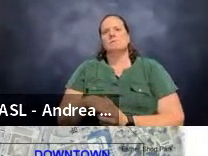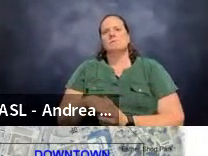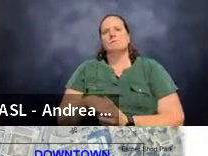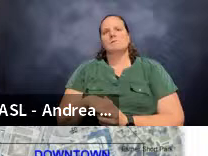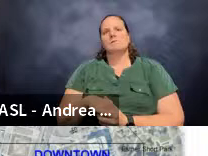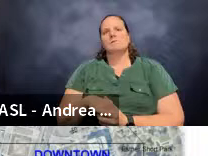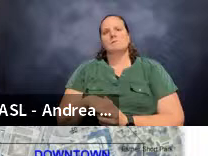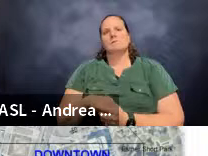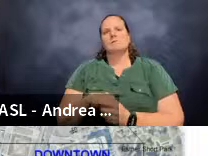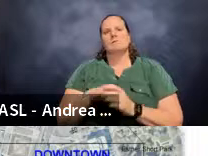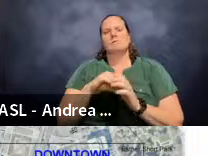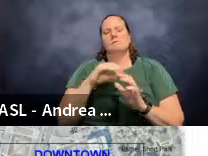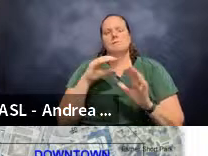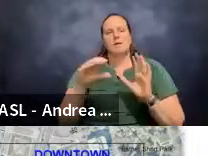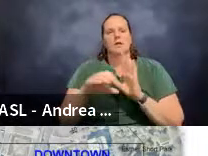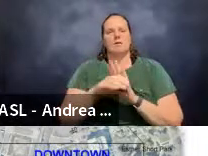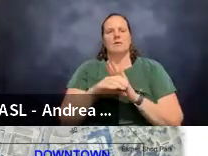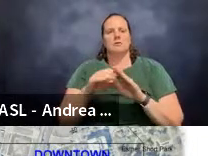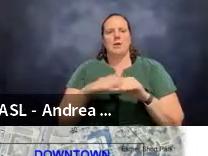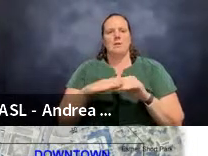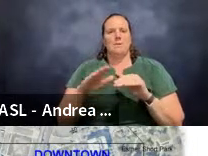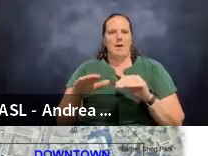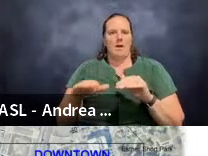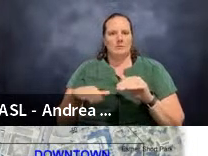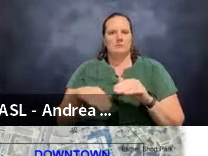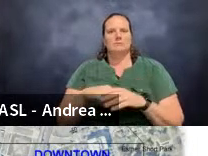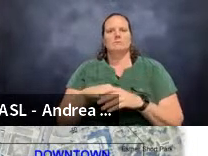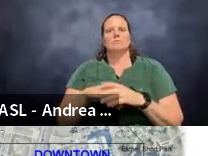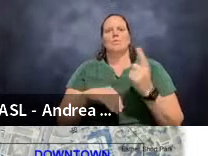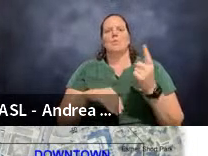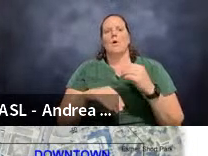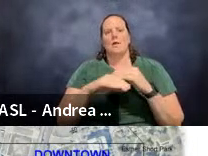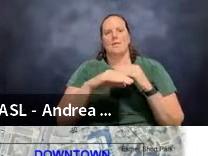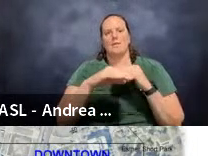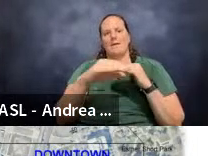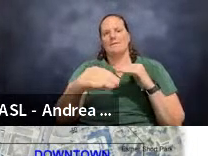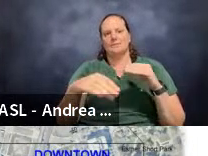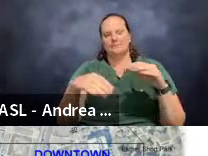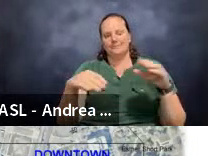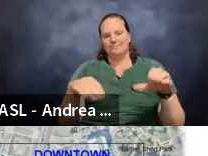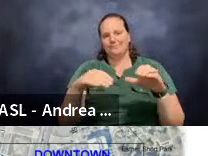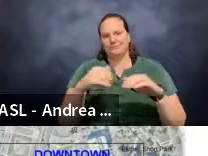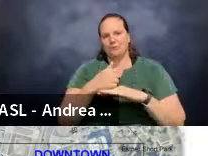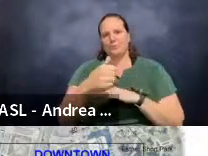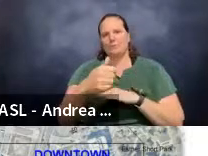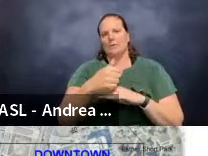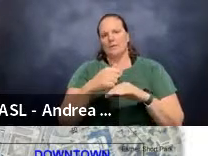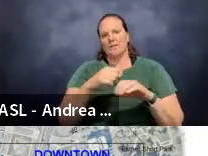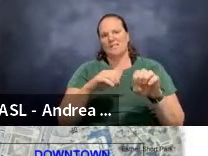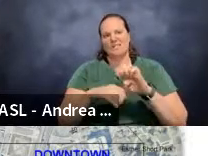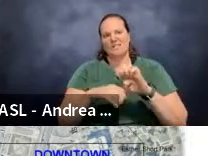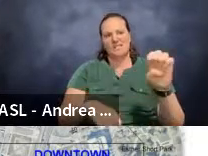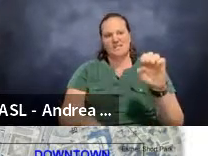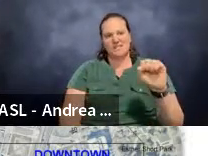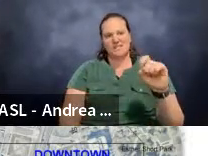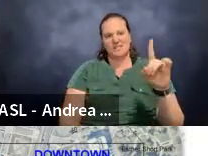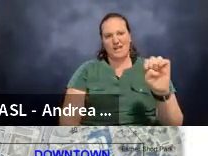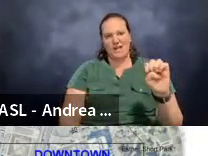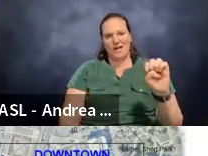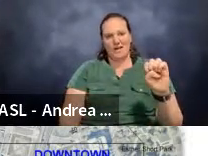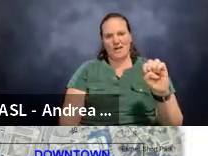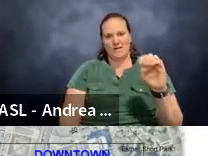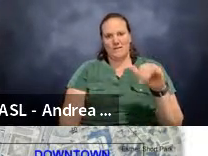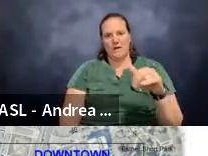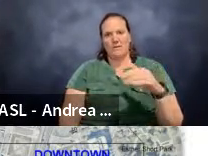the image on the bottom of the slide is the single level where the active transportation is on the east side of the